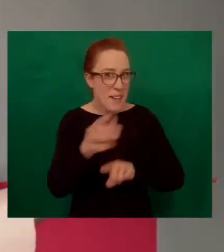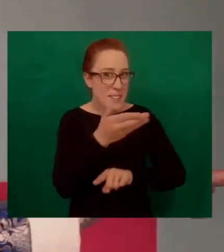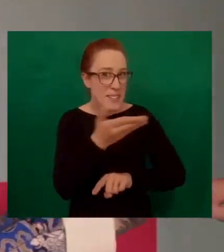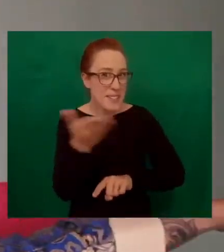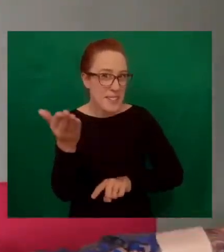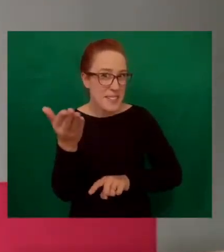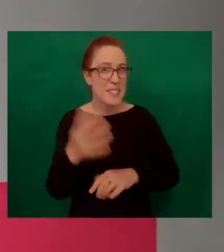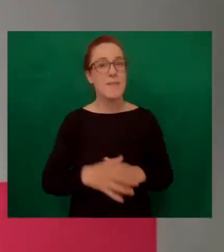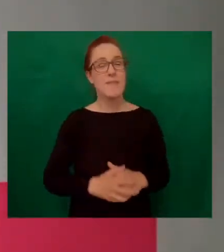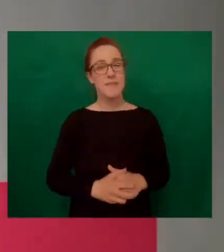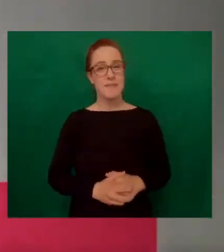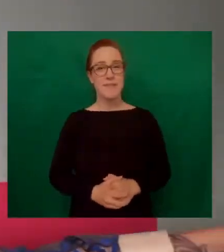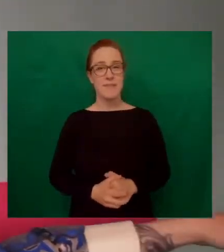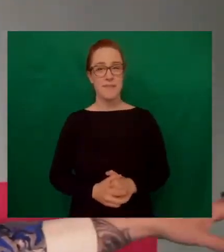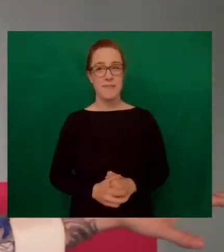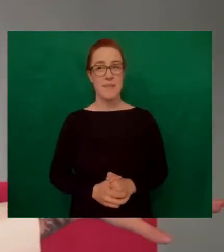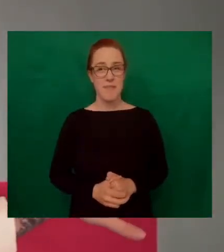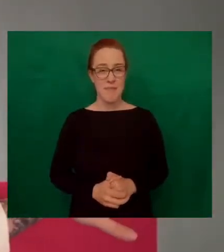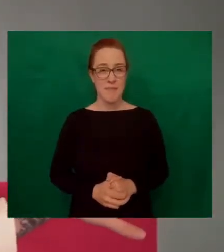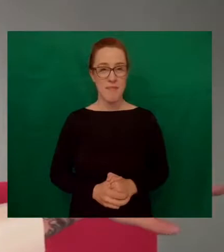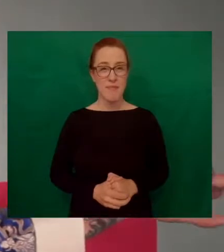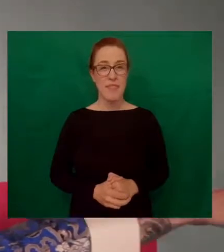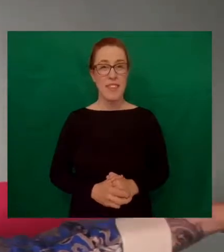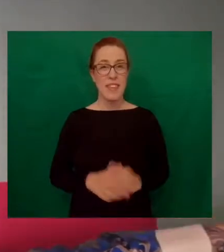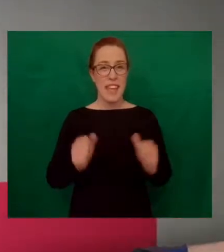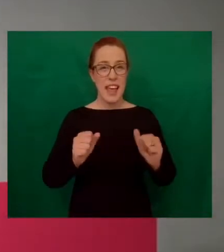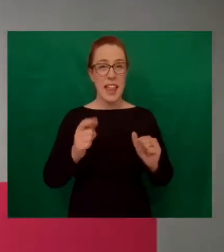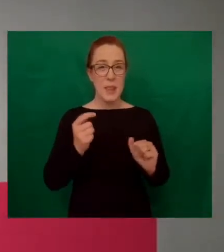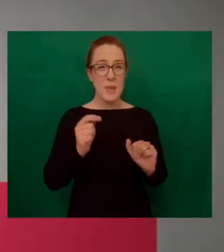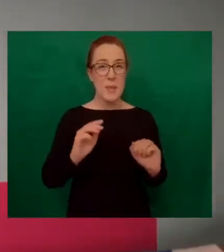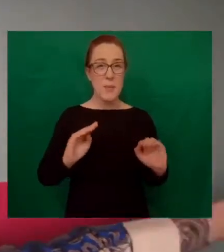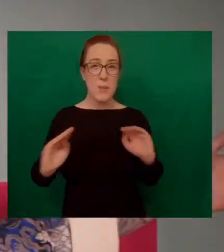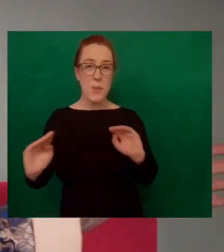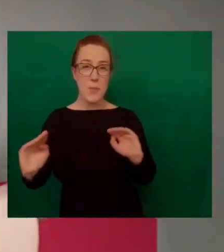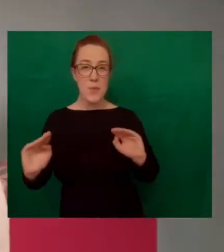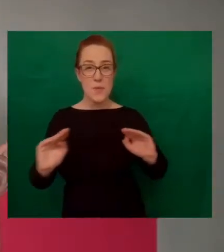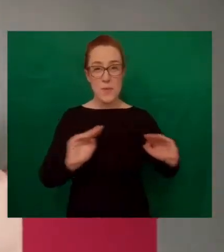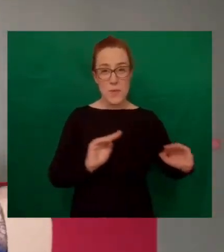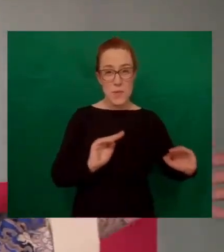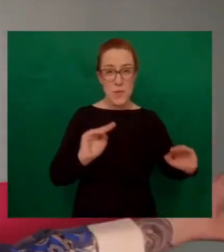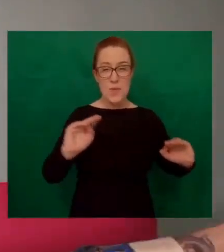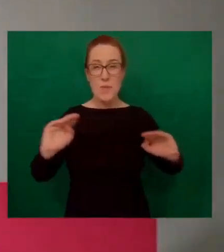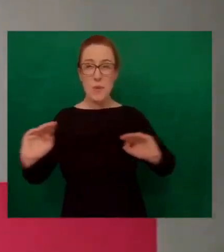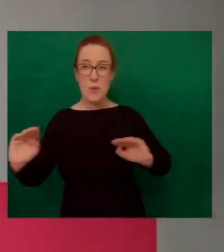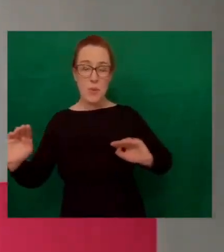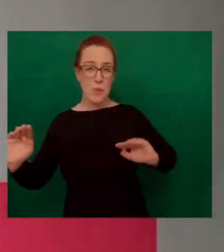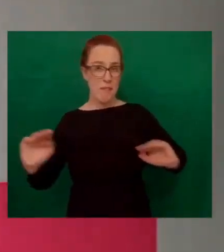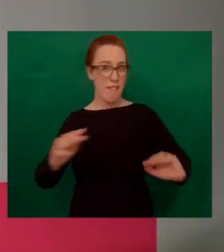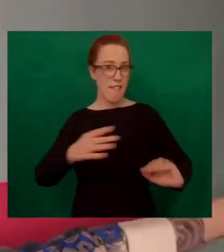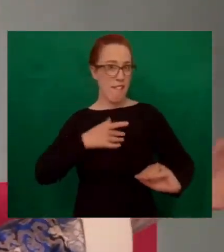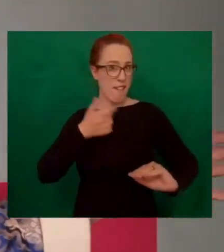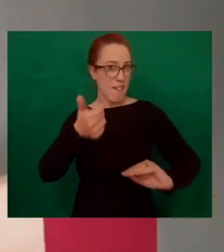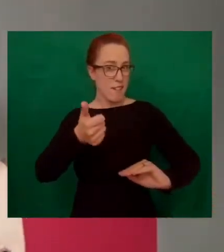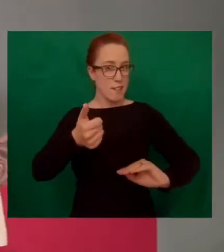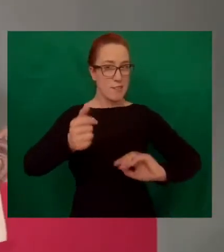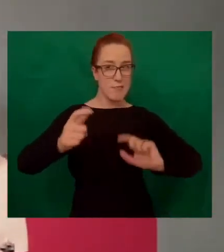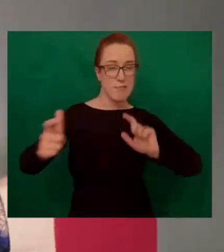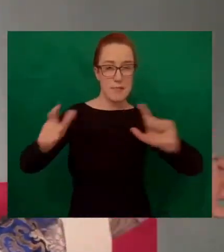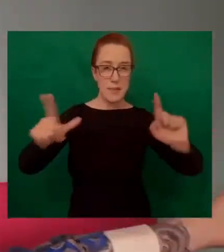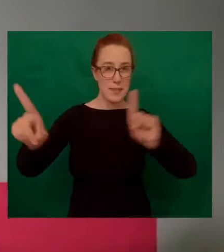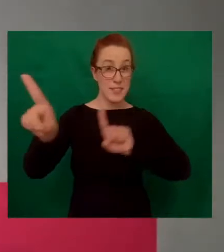side to side. You can slide a little bit. Just feel giant star that you are.